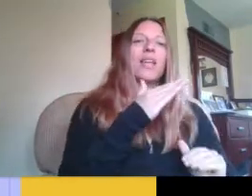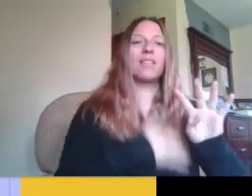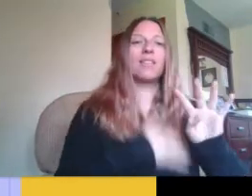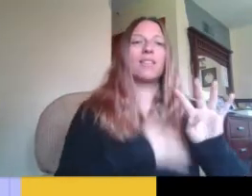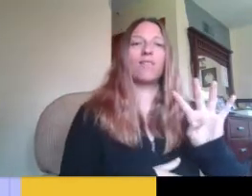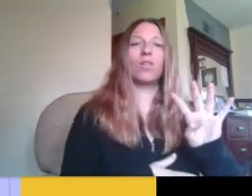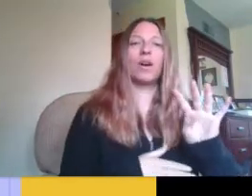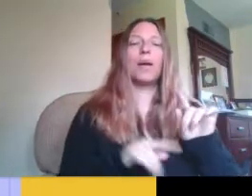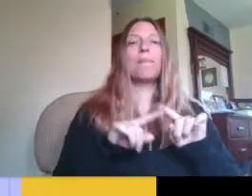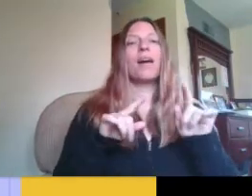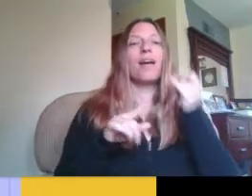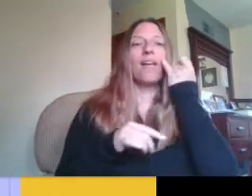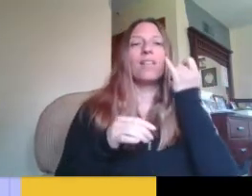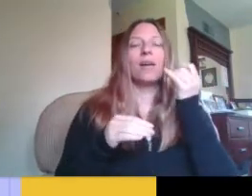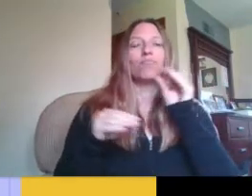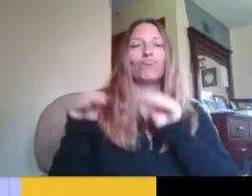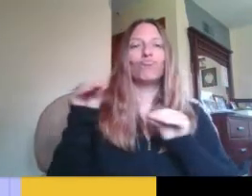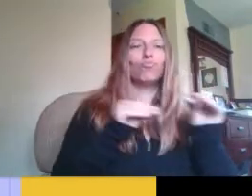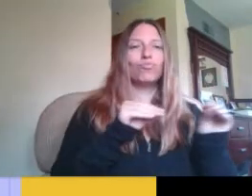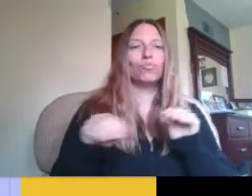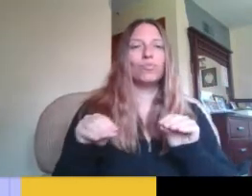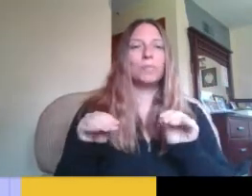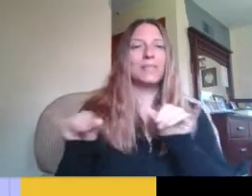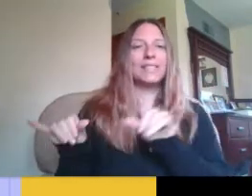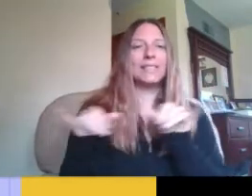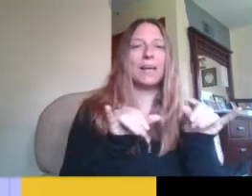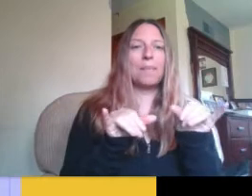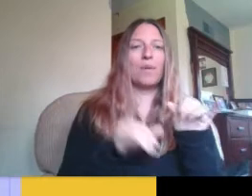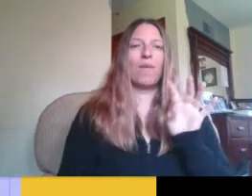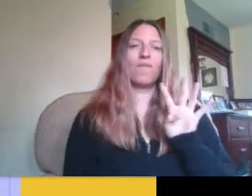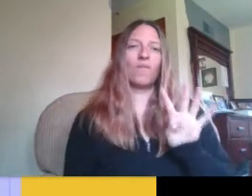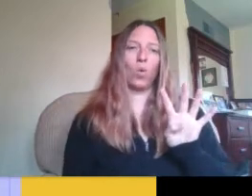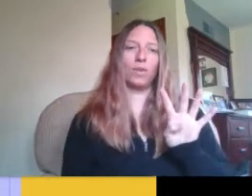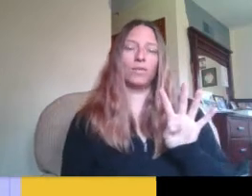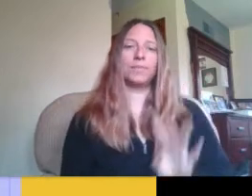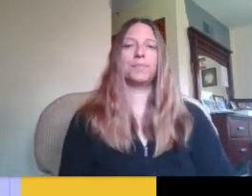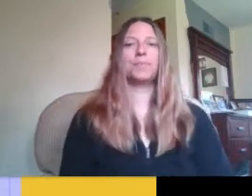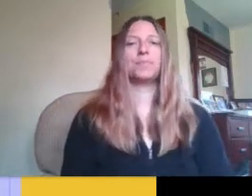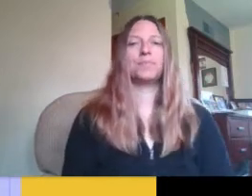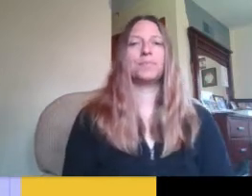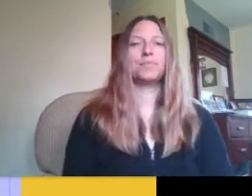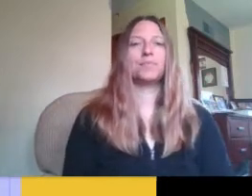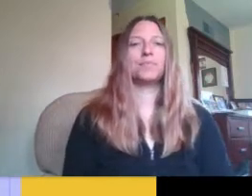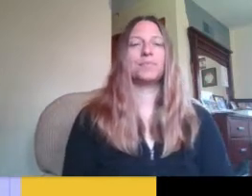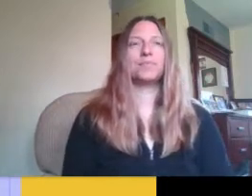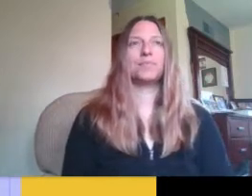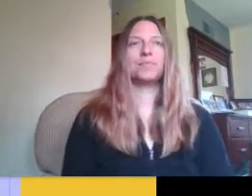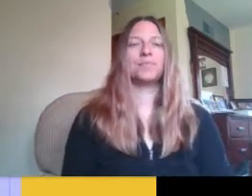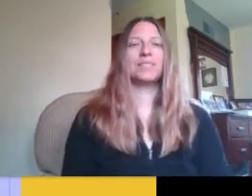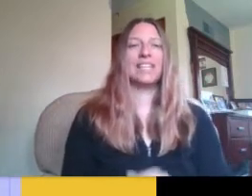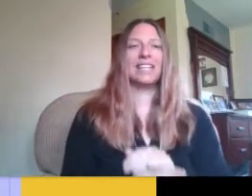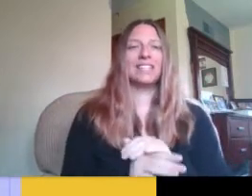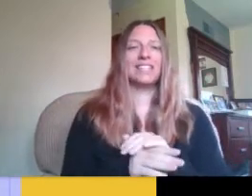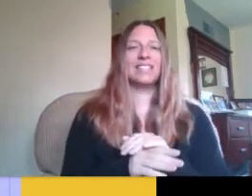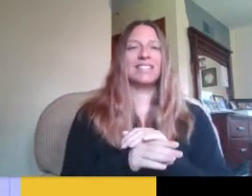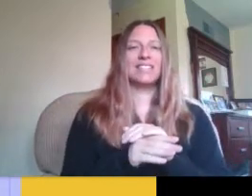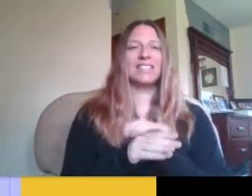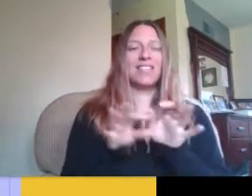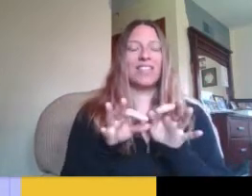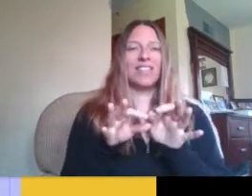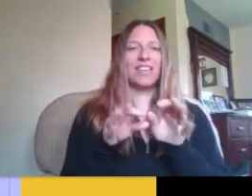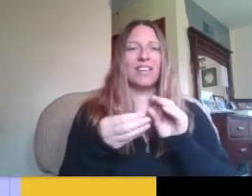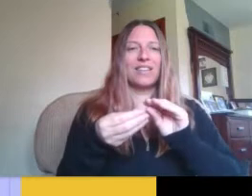same, they would all become 4. So that's the concept of the mean. It's the value you'd get if you could smooth out or flatten